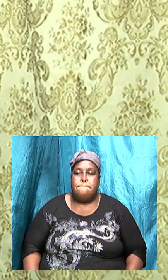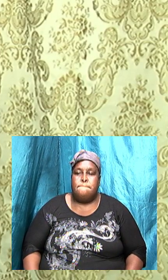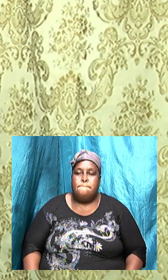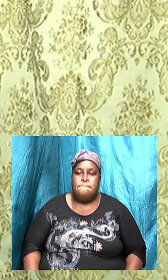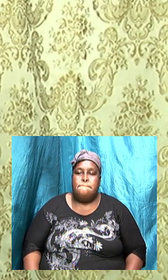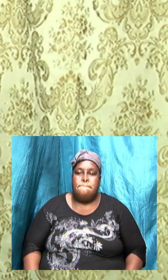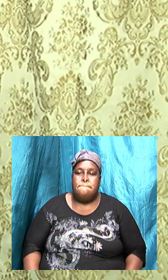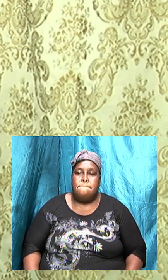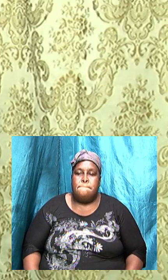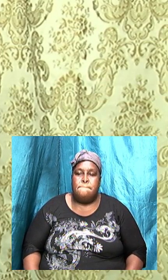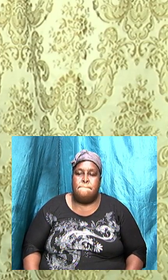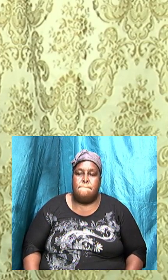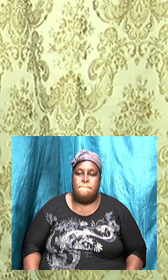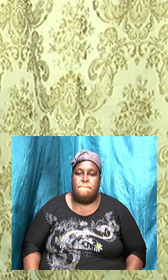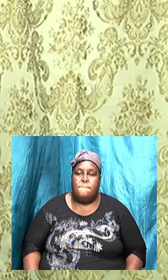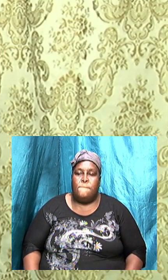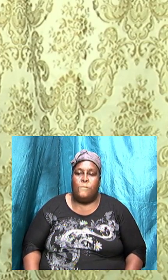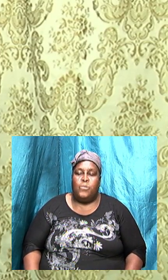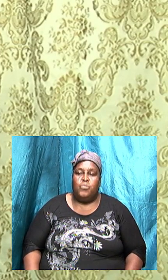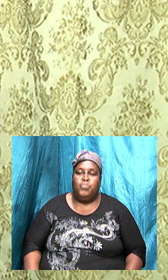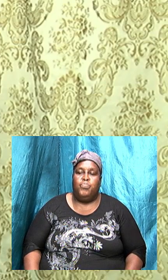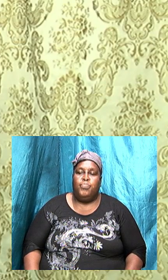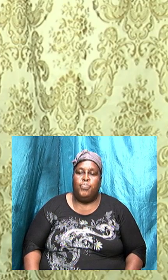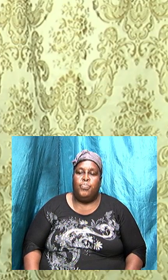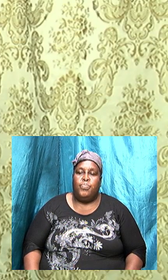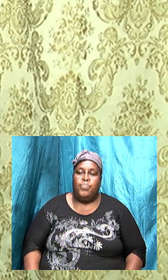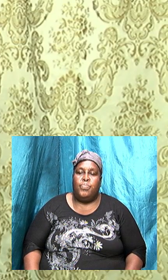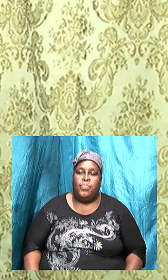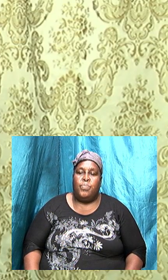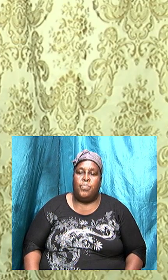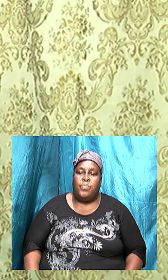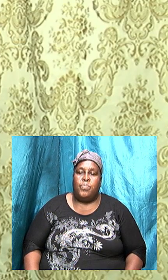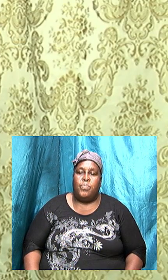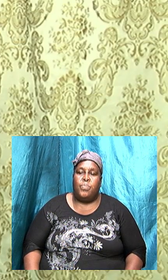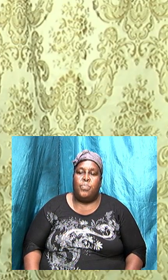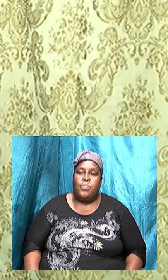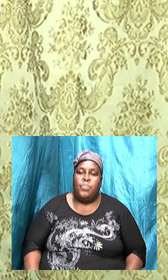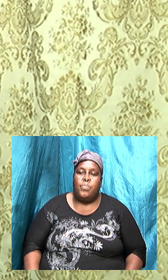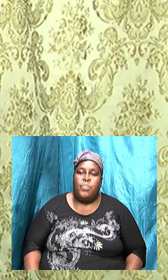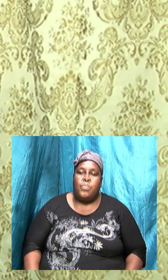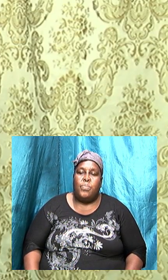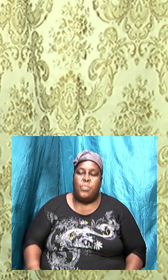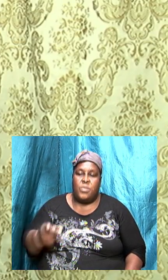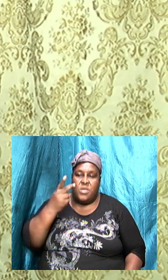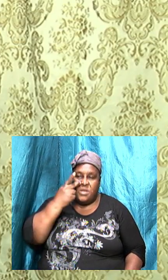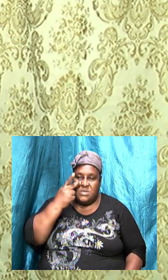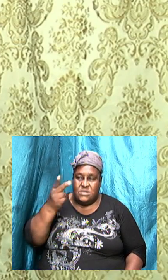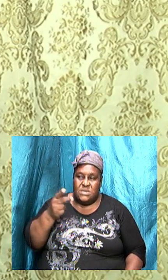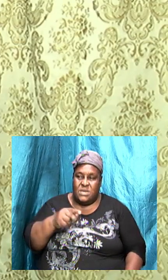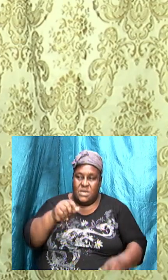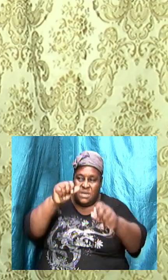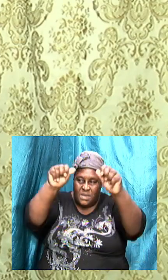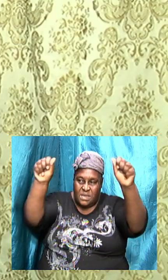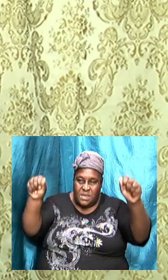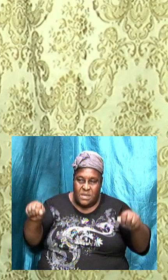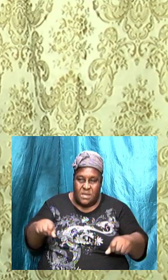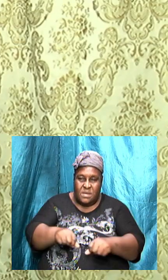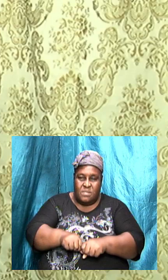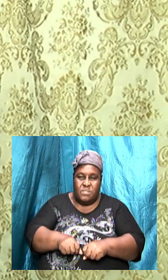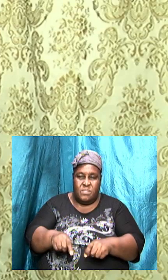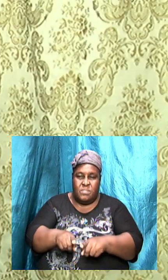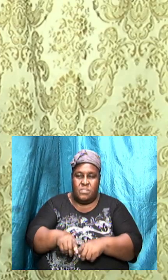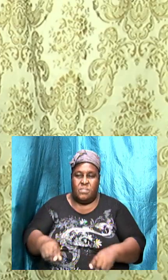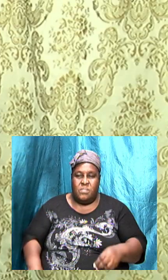I want us to look, and let us put the slide up that everybody can see the slide as we